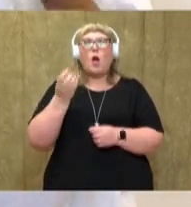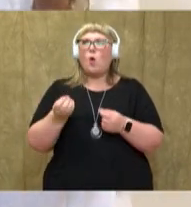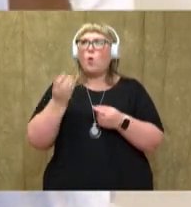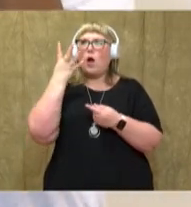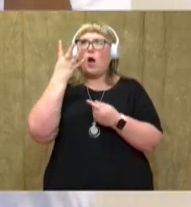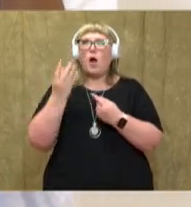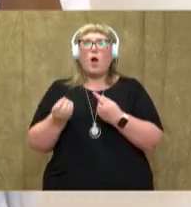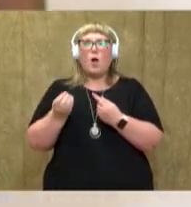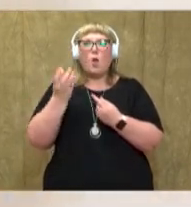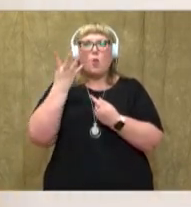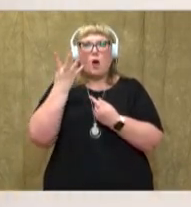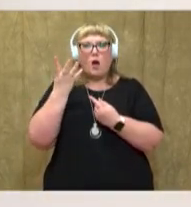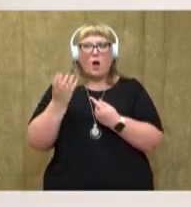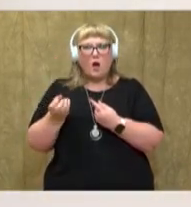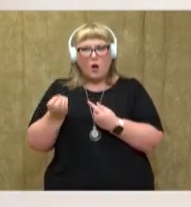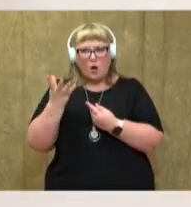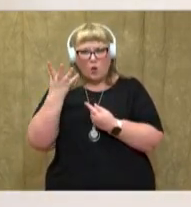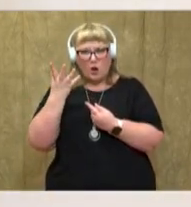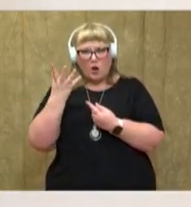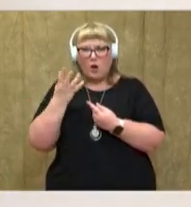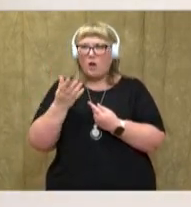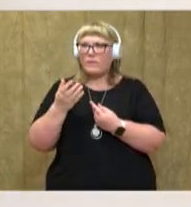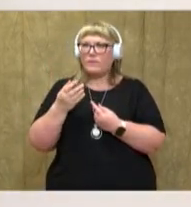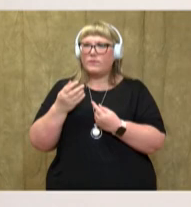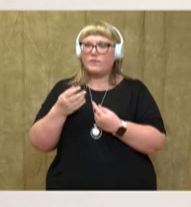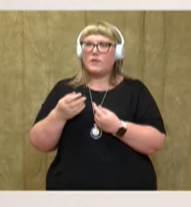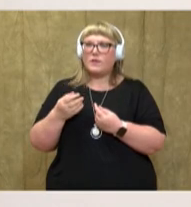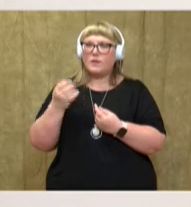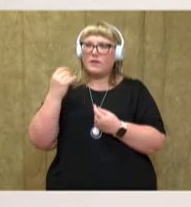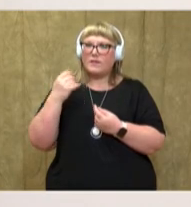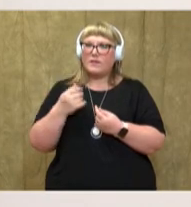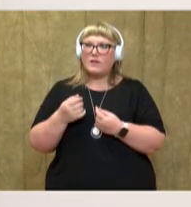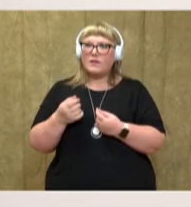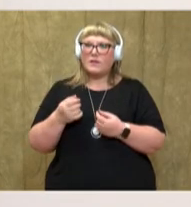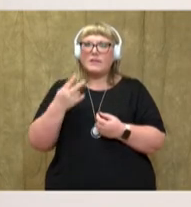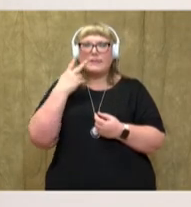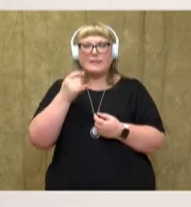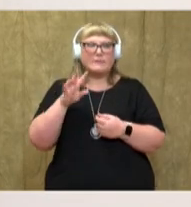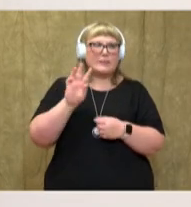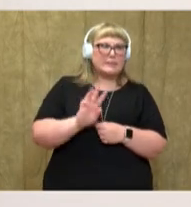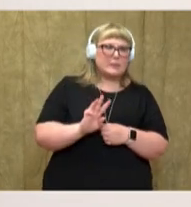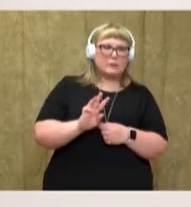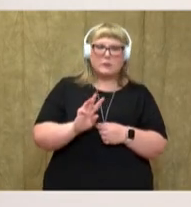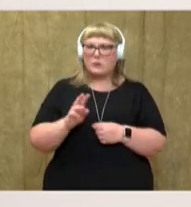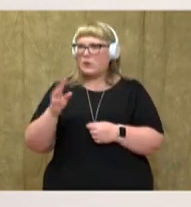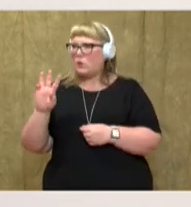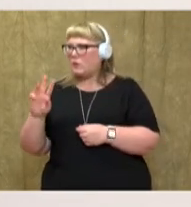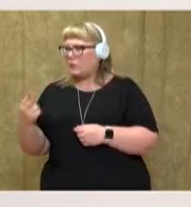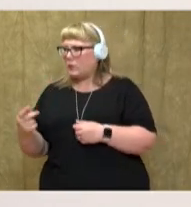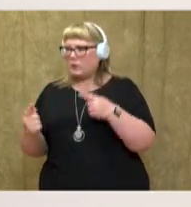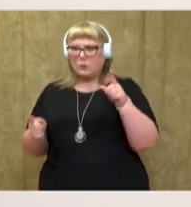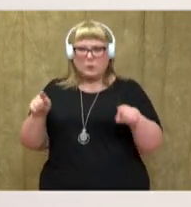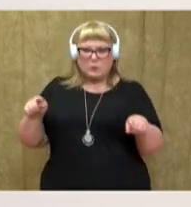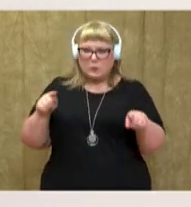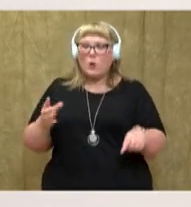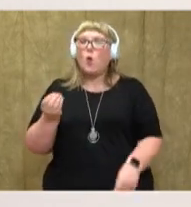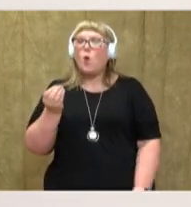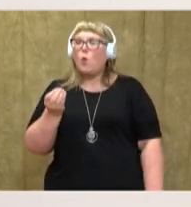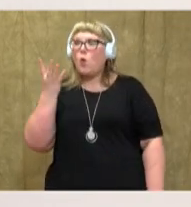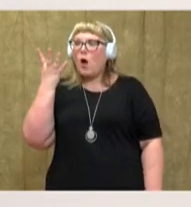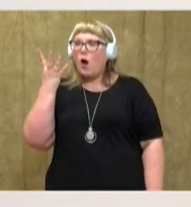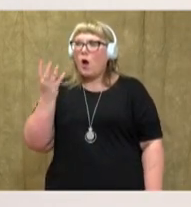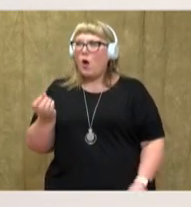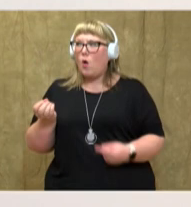when. Let's see, can I feel that stronger burst of air? I need to understand if that's just W or if that's the digraph.